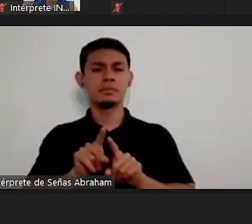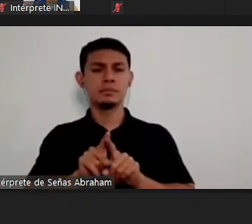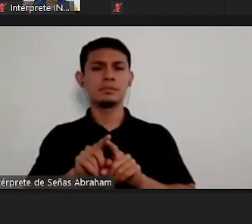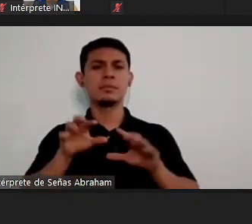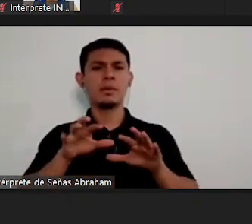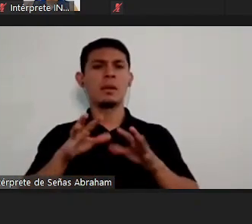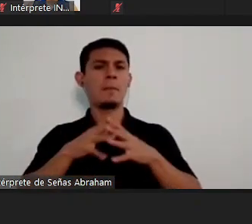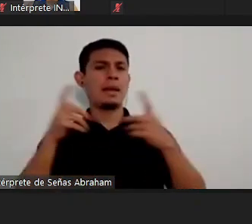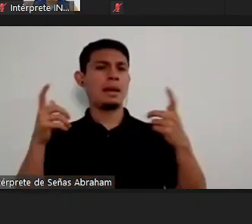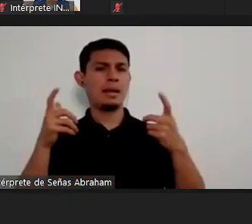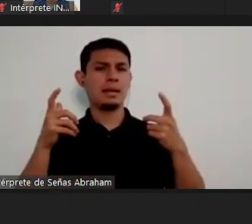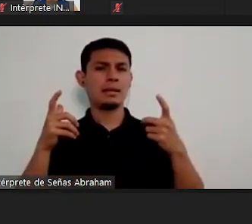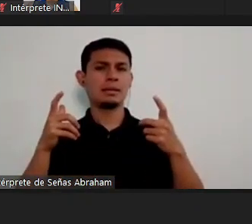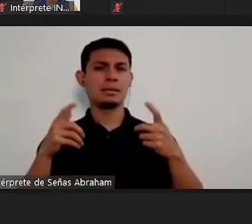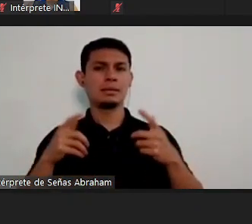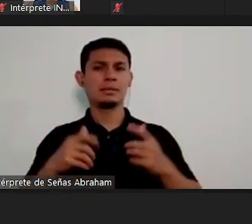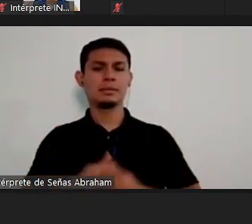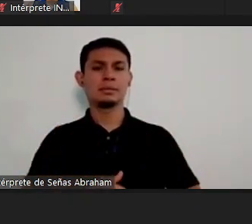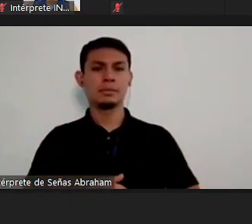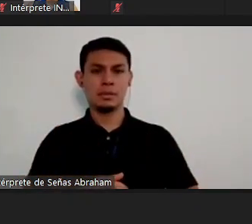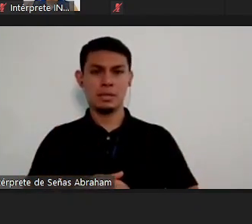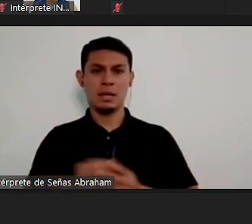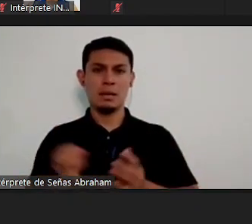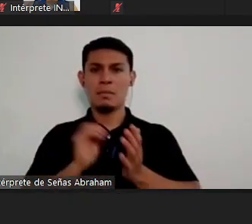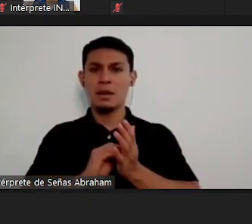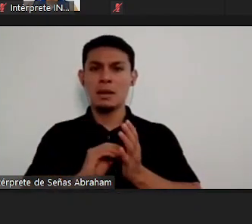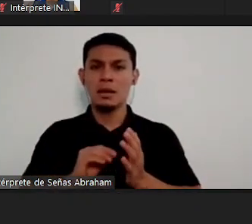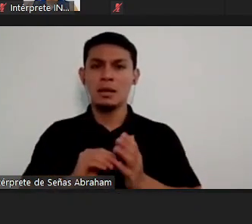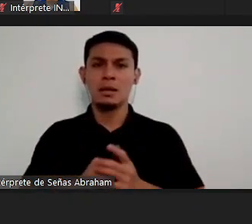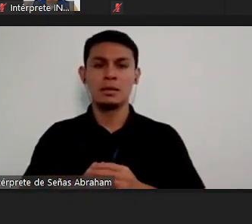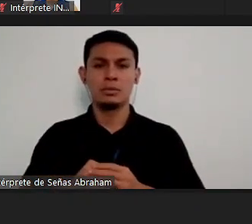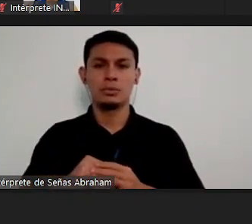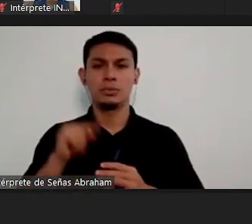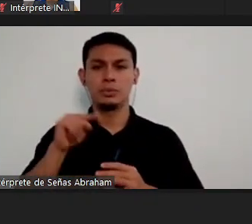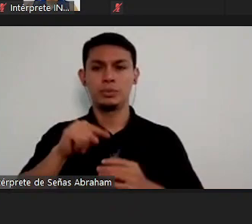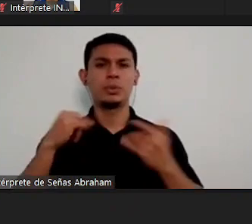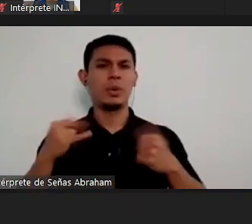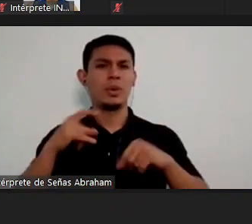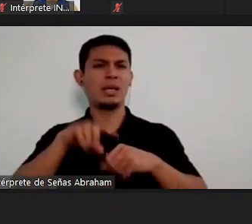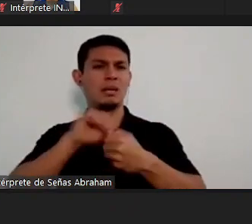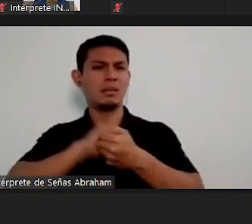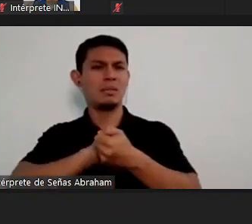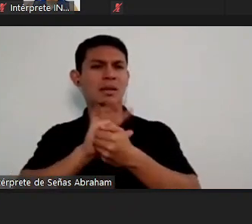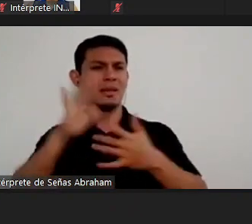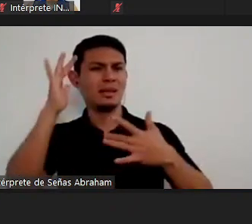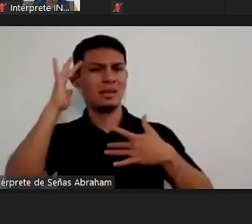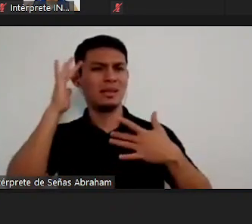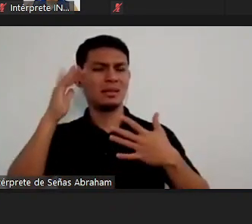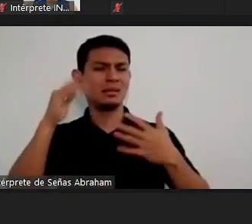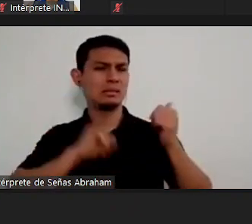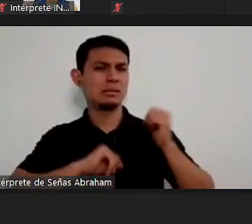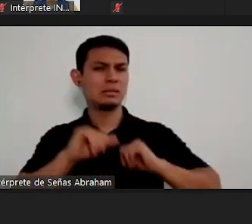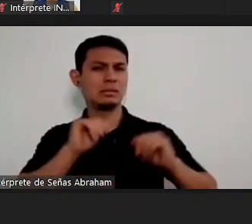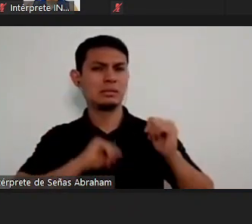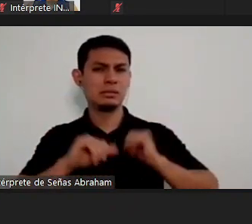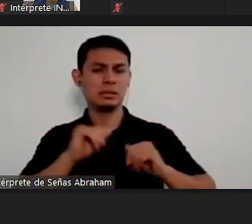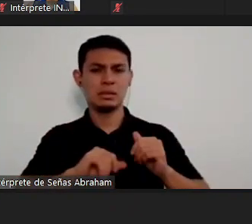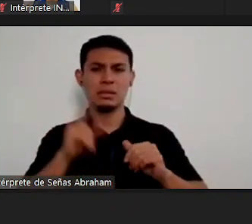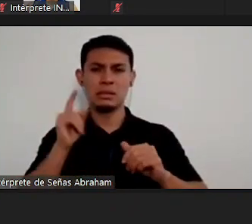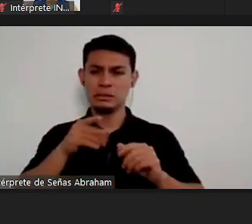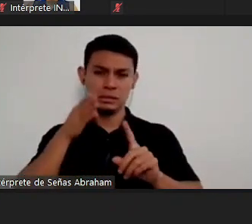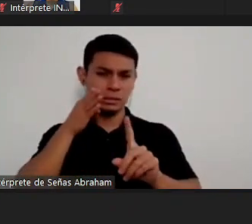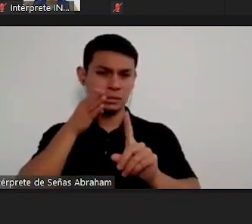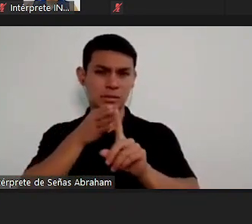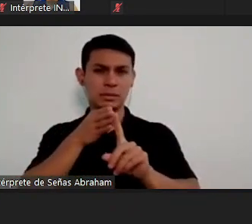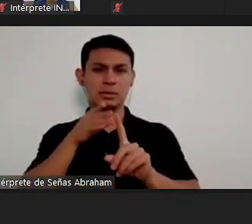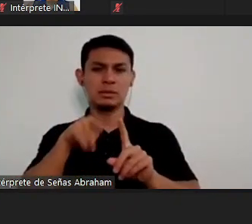and uh peru the informal sector is very important and it is even more obvious during this pandemic that we are going through to prepare